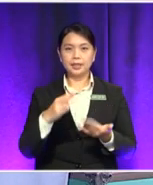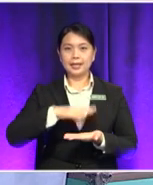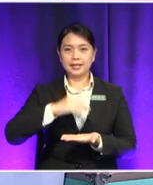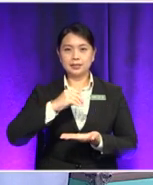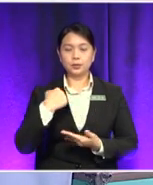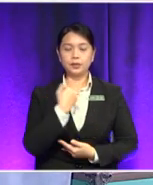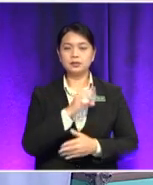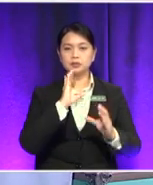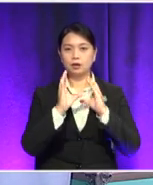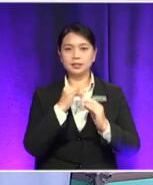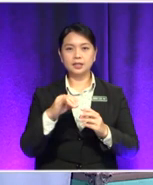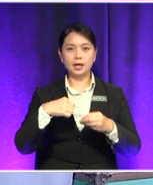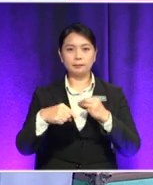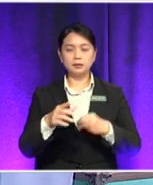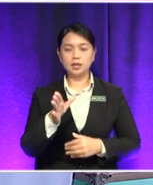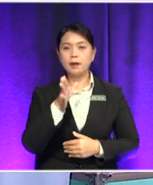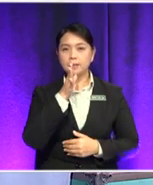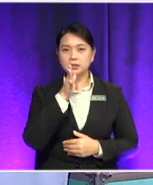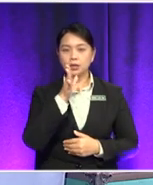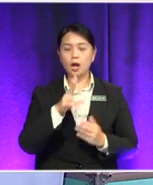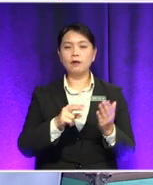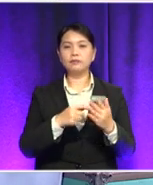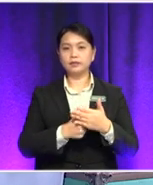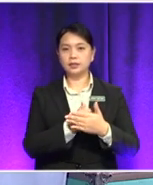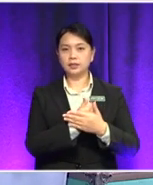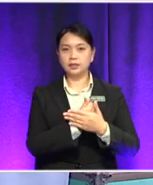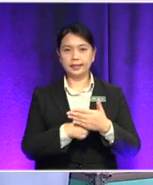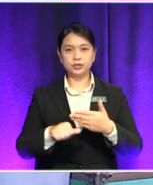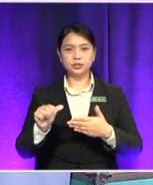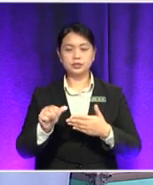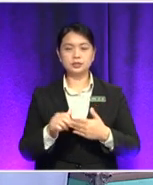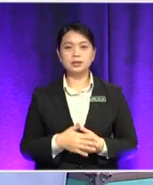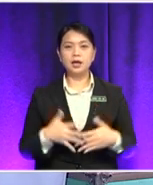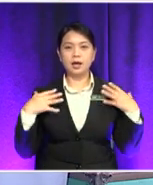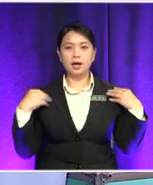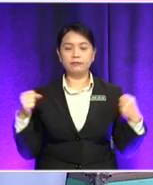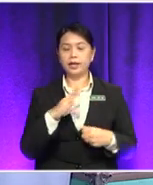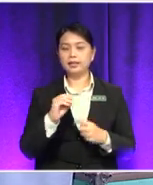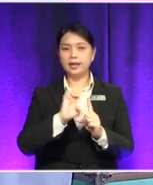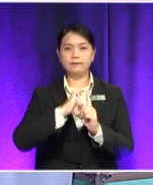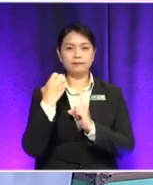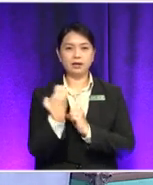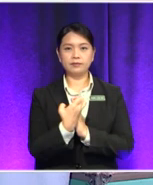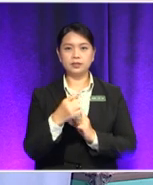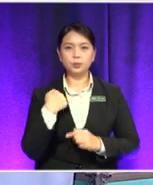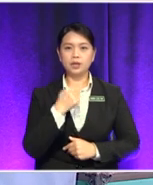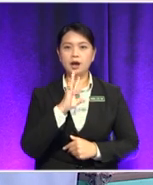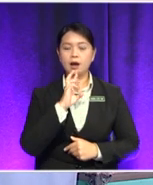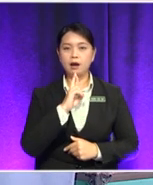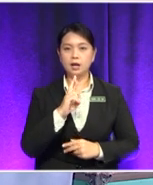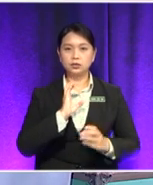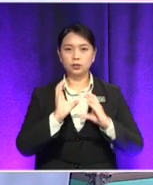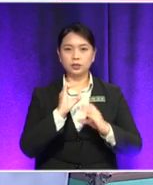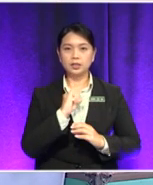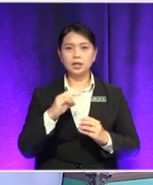our mother nature. So the theme is health and environment. So we are talking about our environment, and